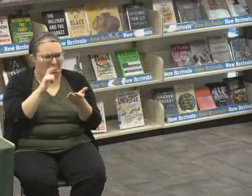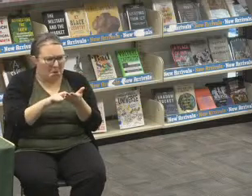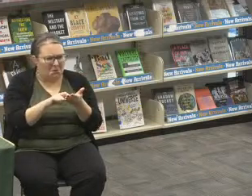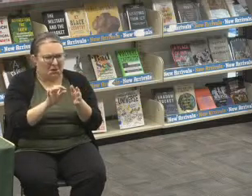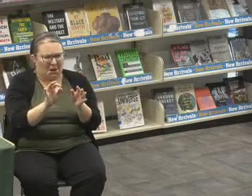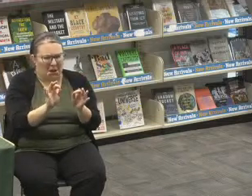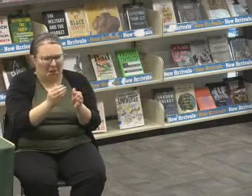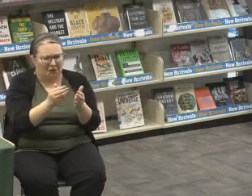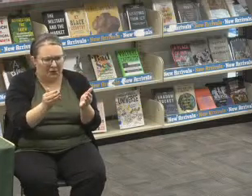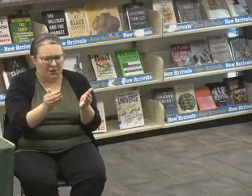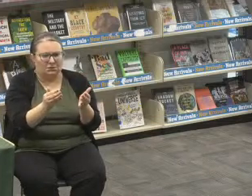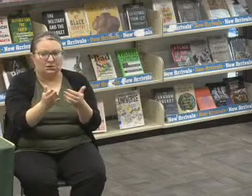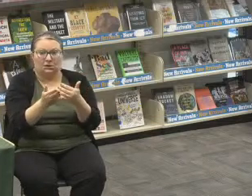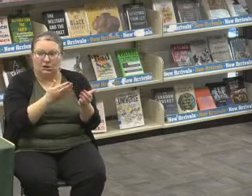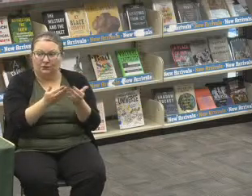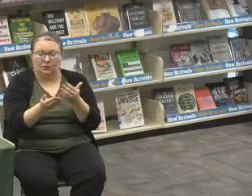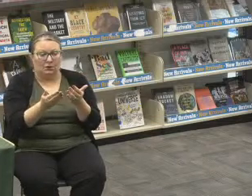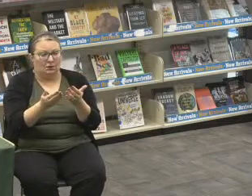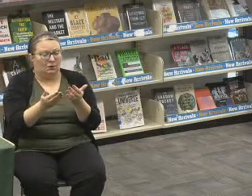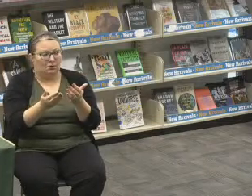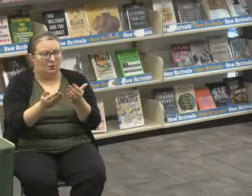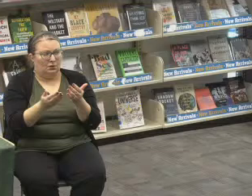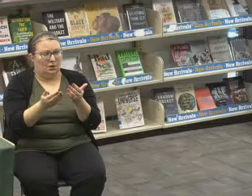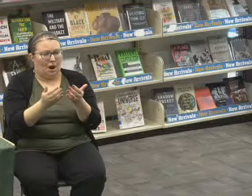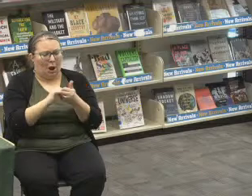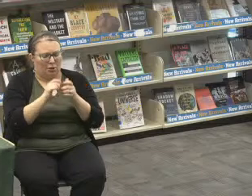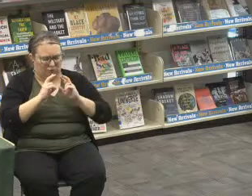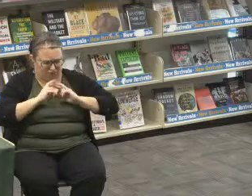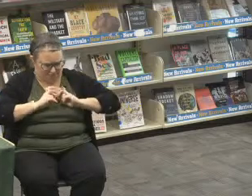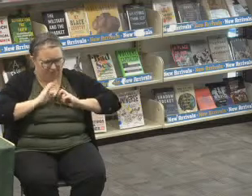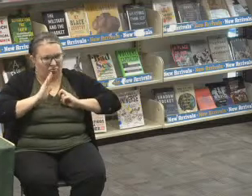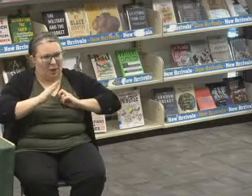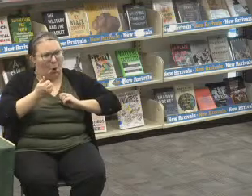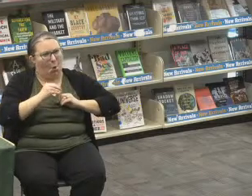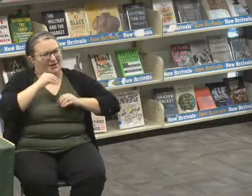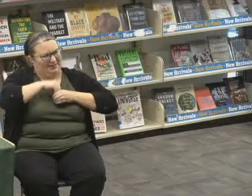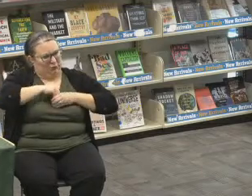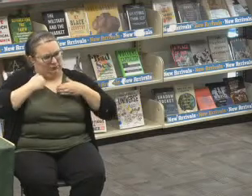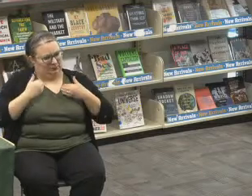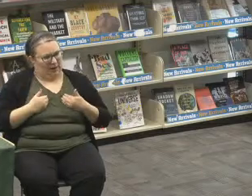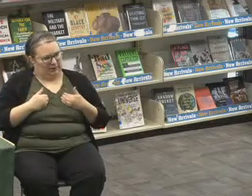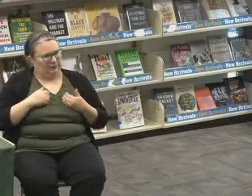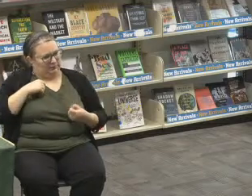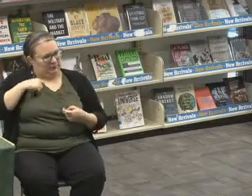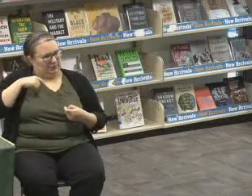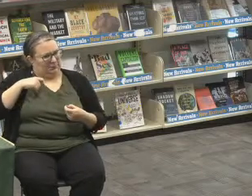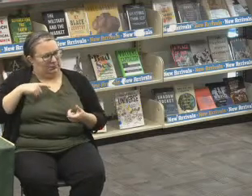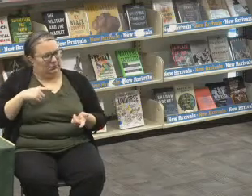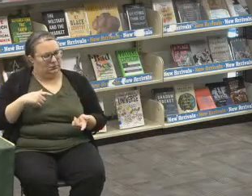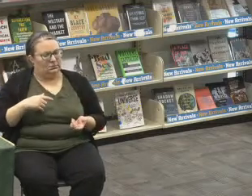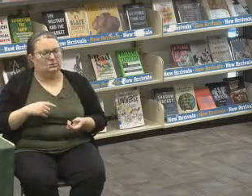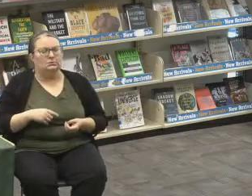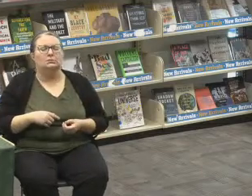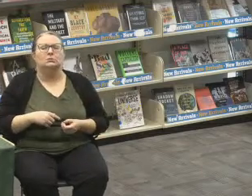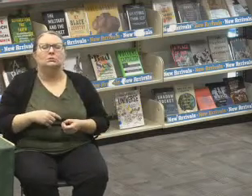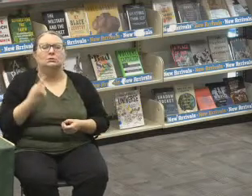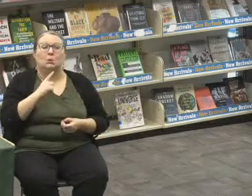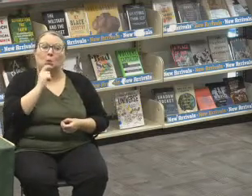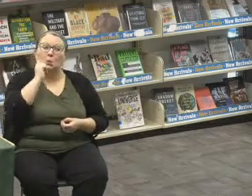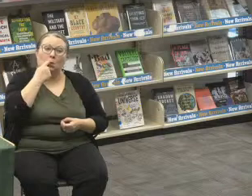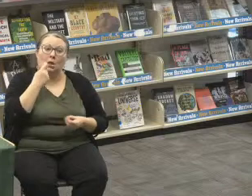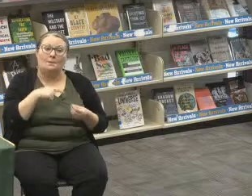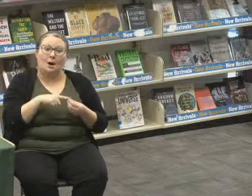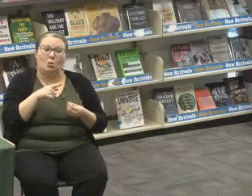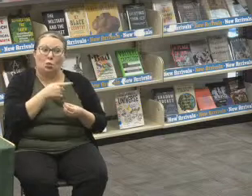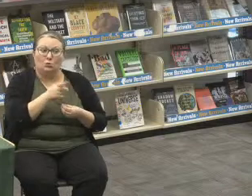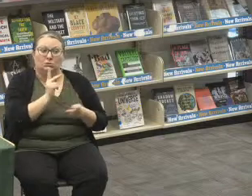how they're even interpreting their own signals. So one thing that's really cool about these